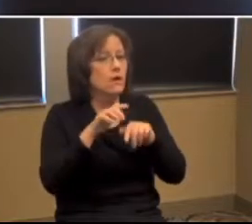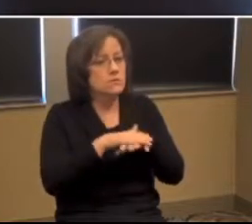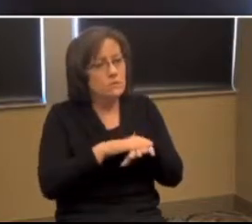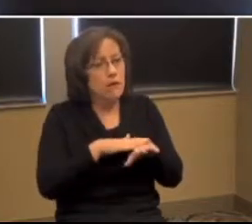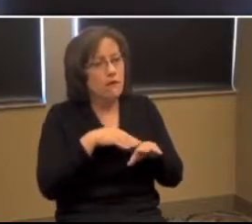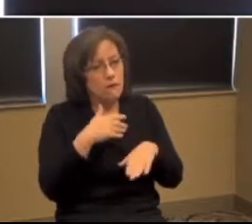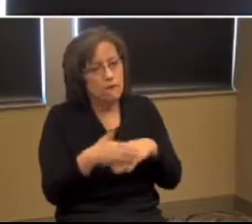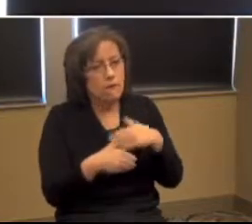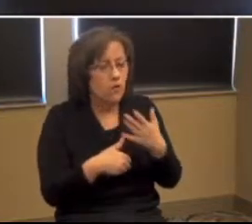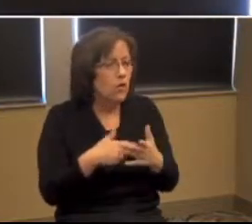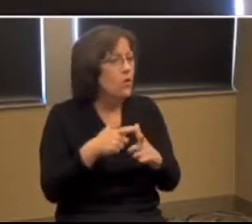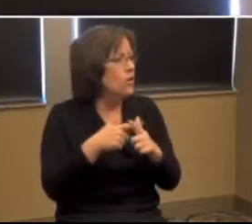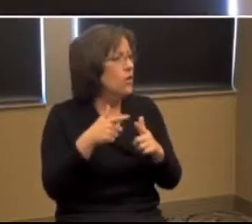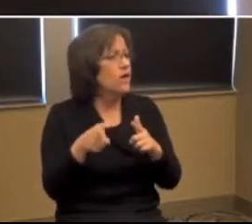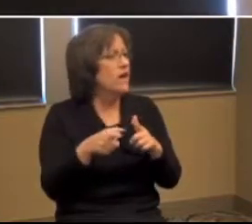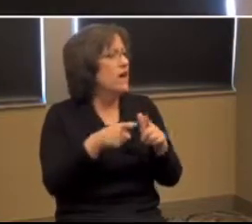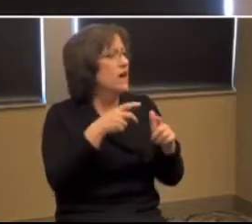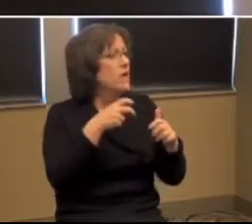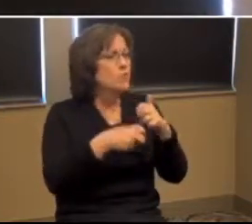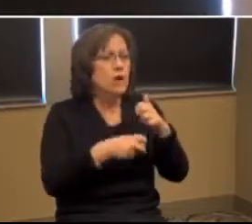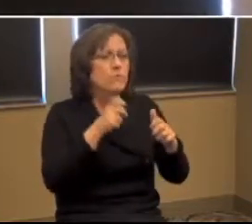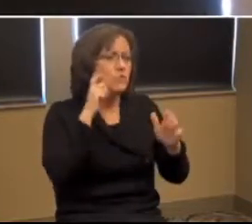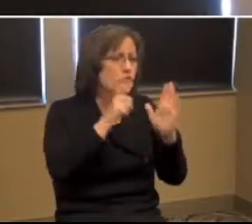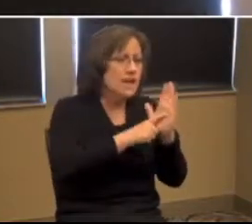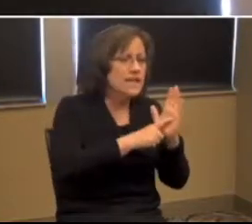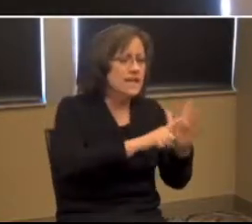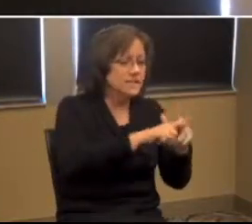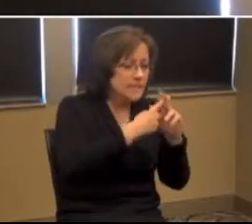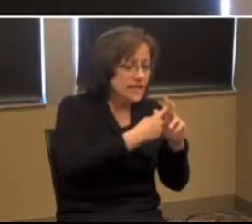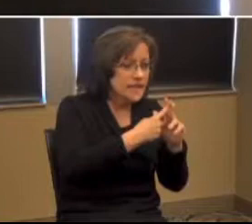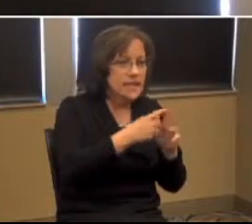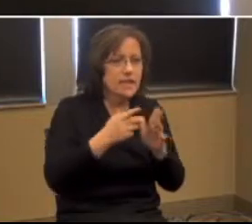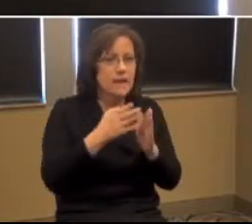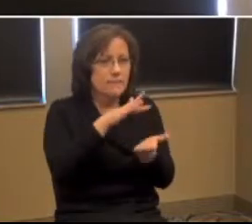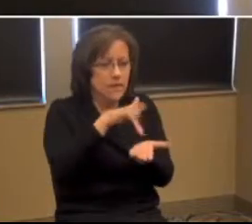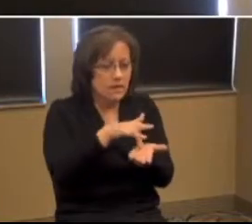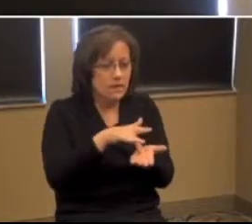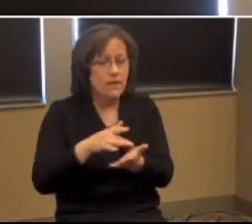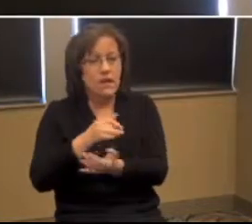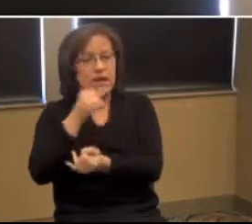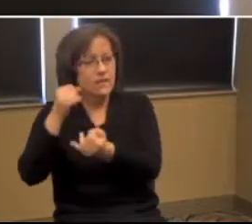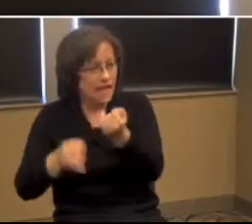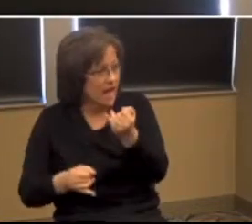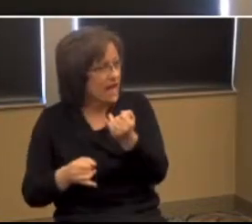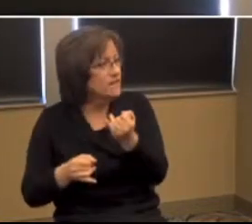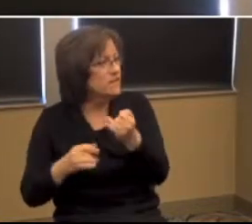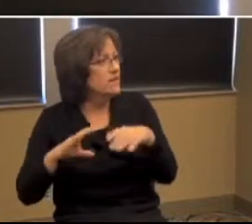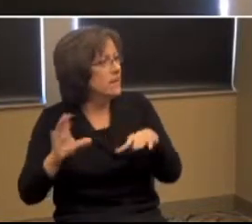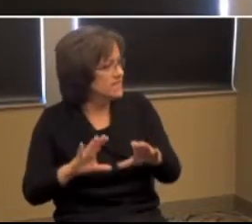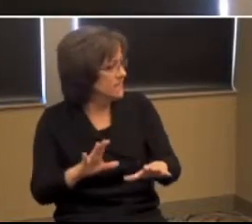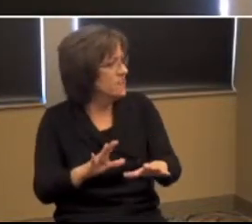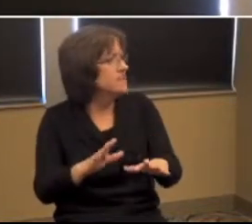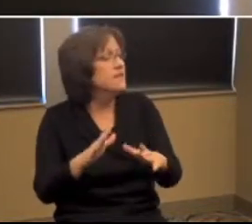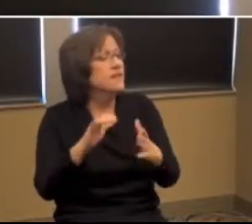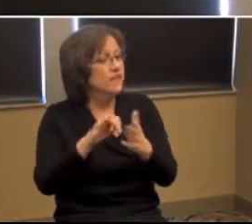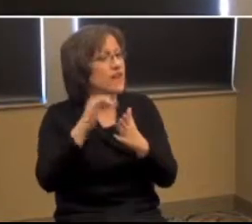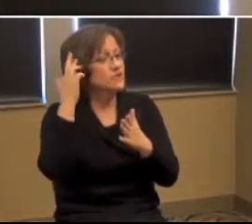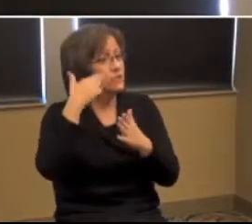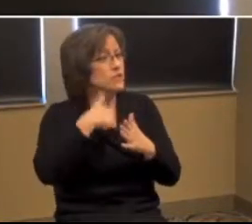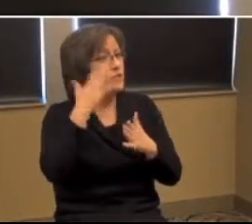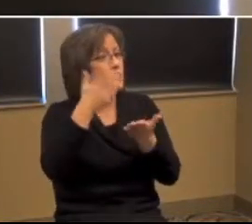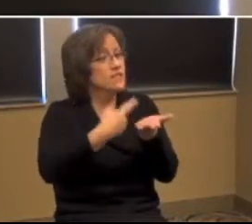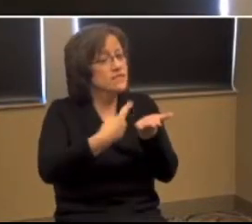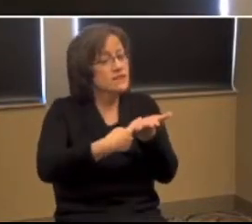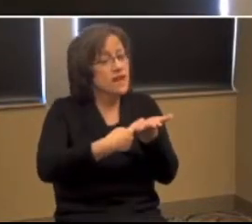problems recognizing the beginning, middle, and ends of activities. And so that's why we're going to go into some ideas